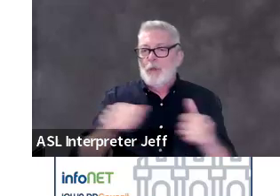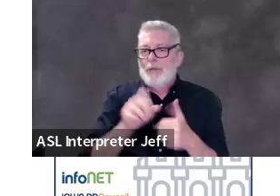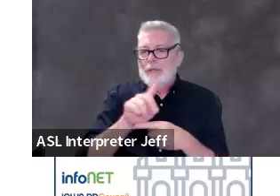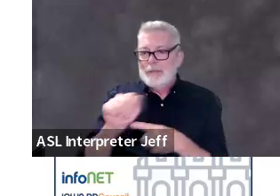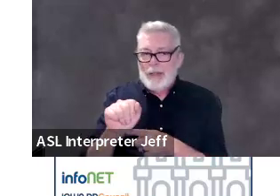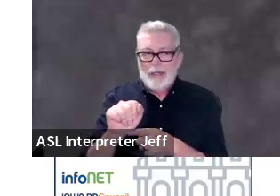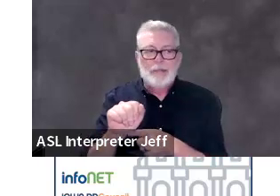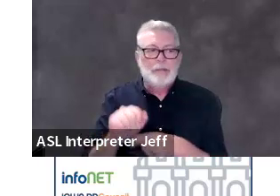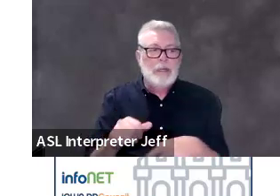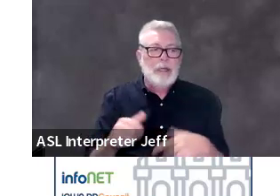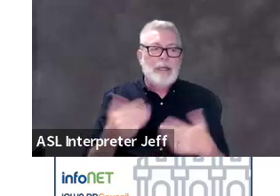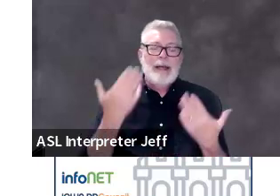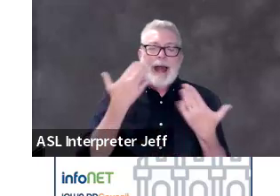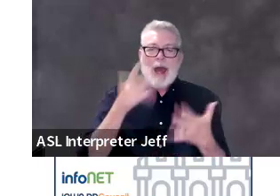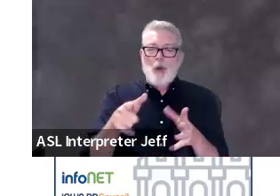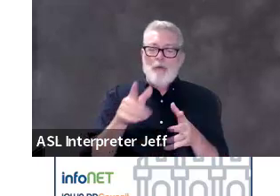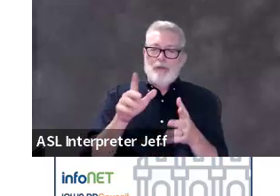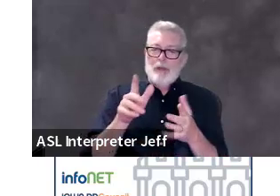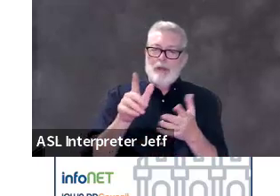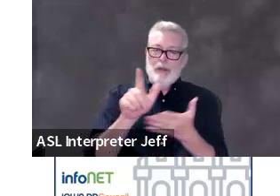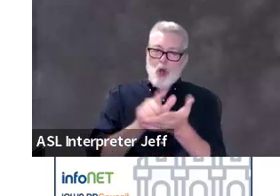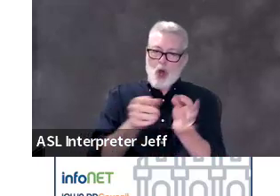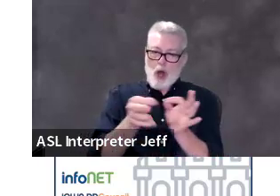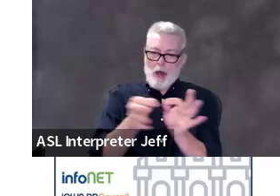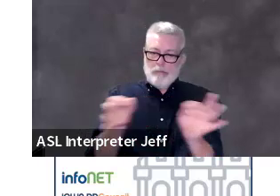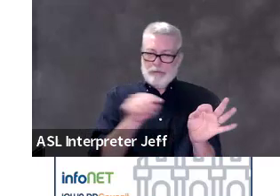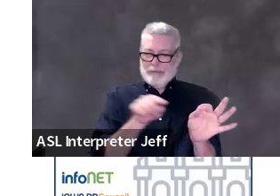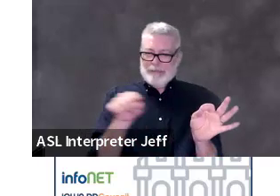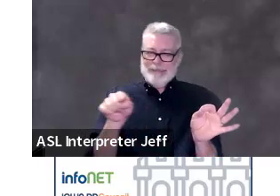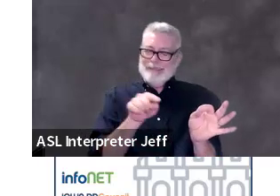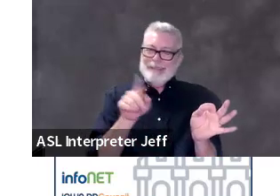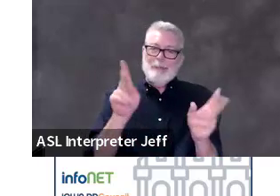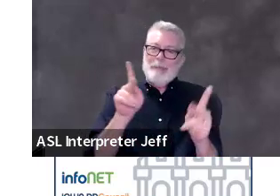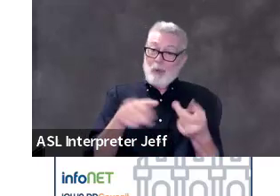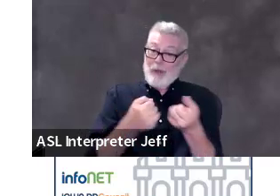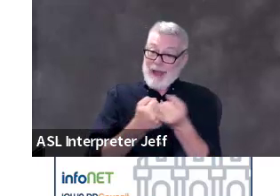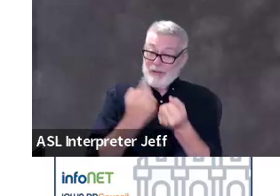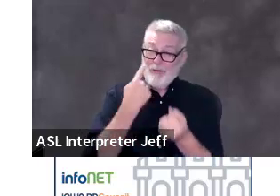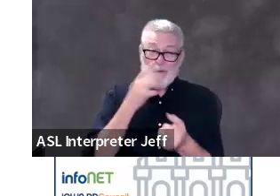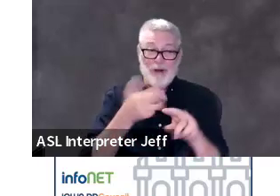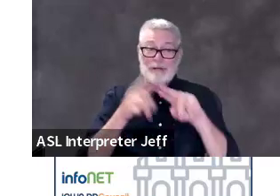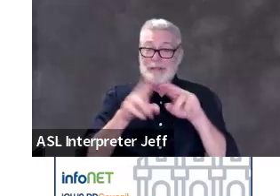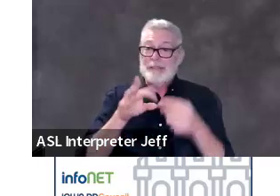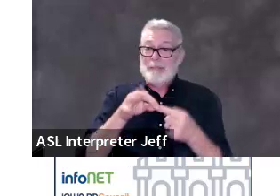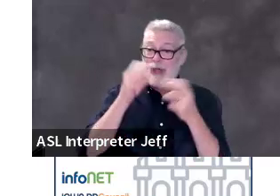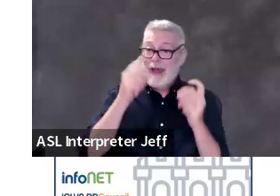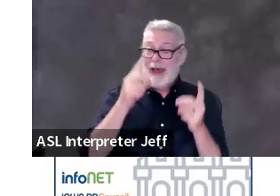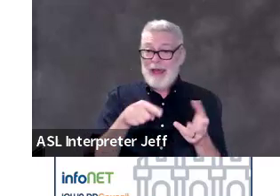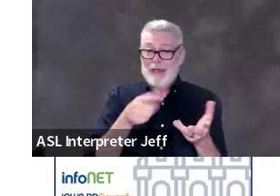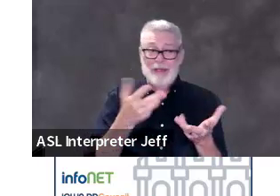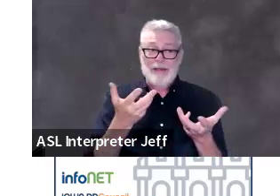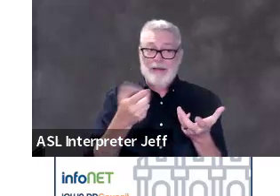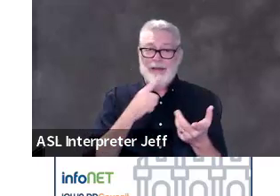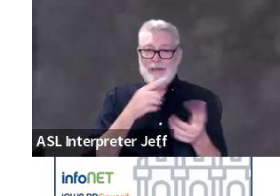I'm not sure that the language was exactly what people who are advocating for special education